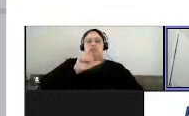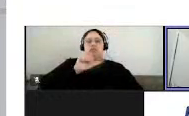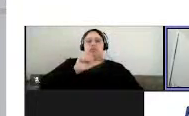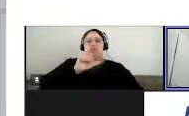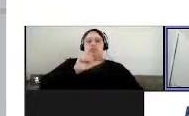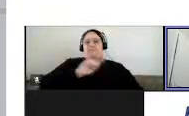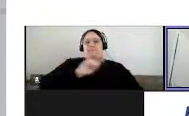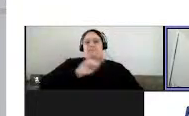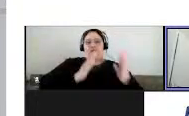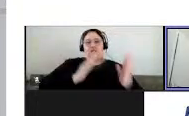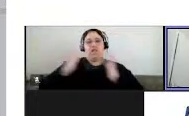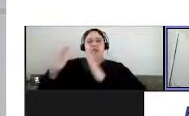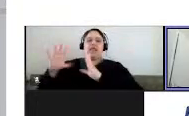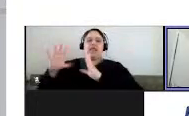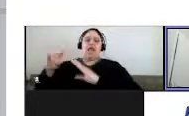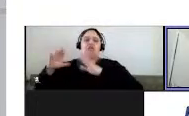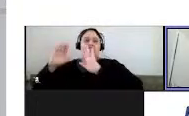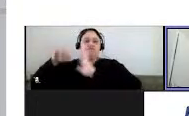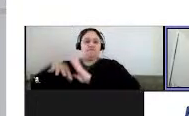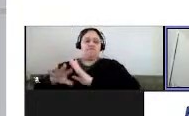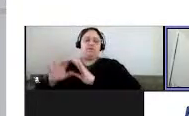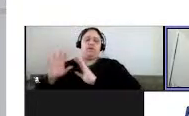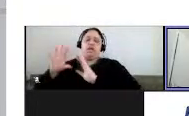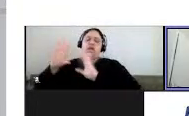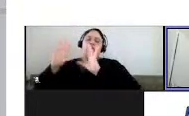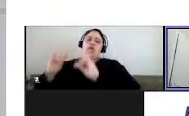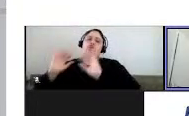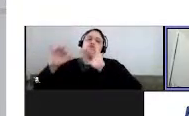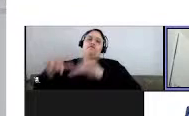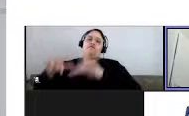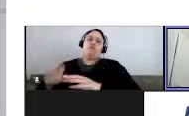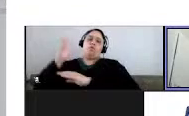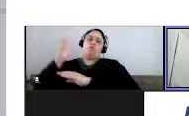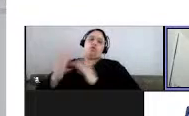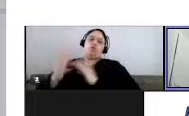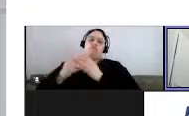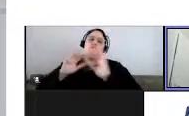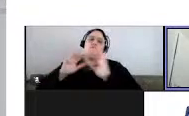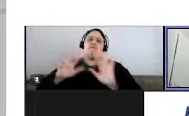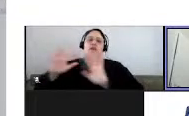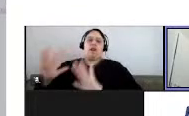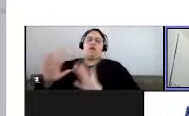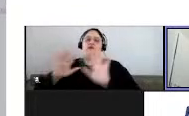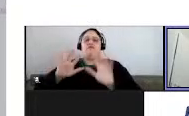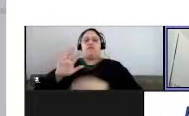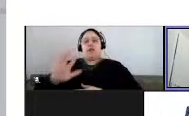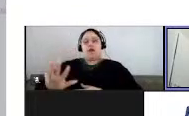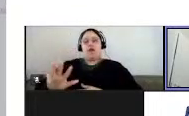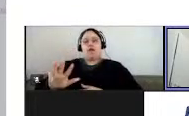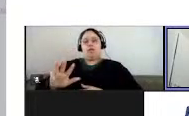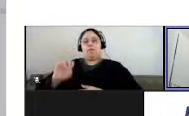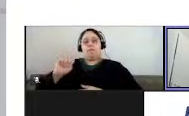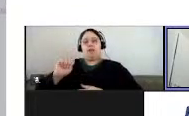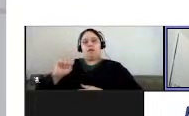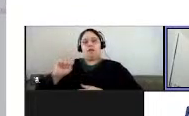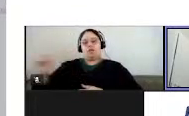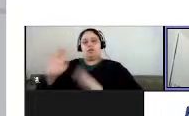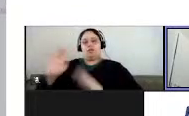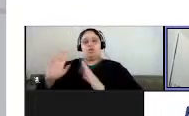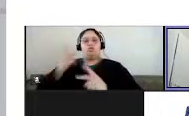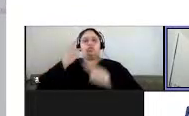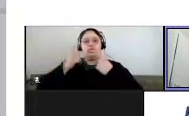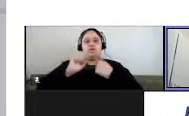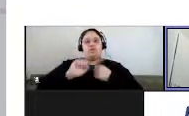34,674 million, and the cash flow projections for the quarter was 59 million. So you will see that